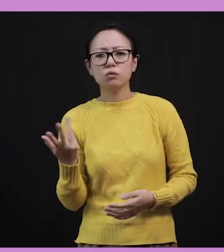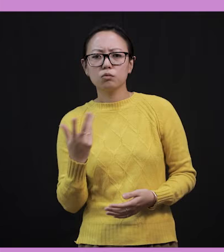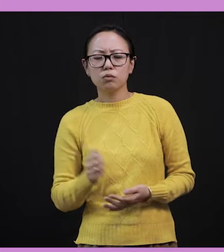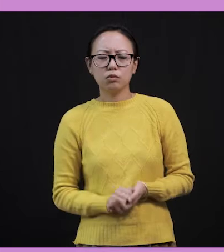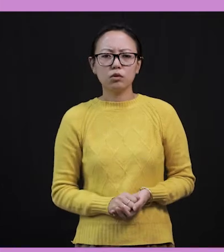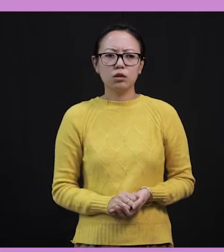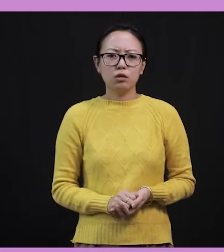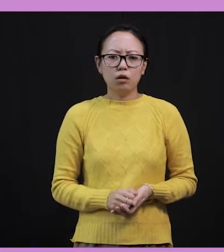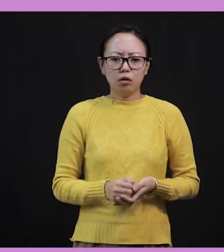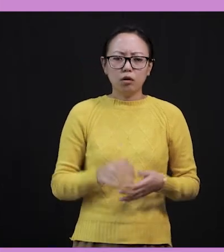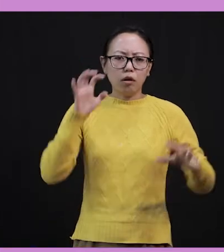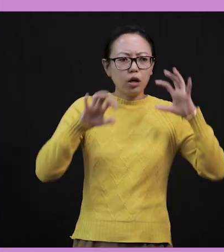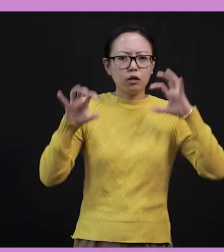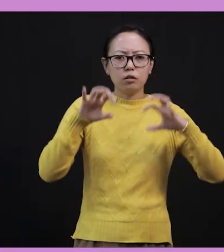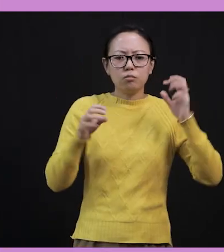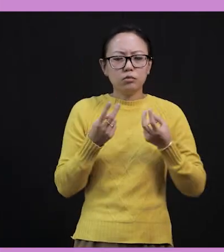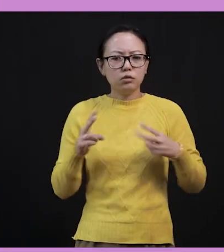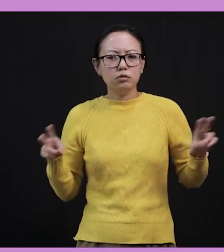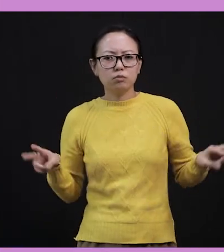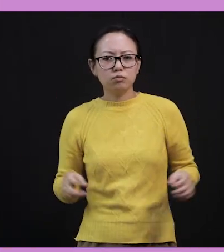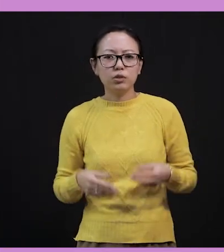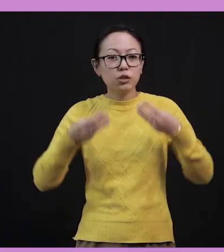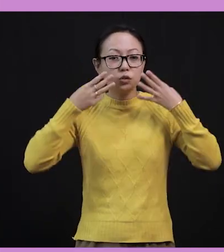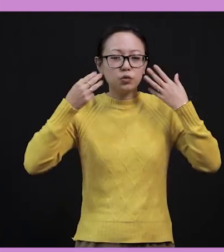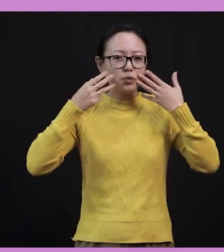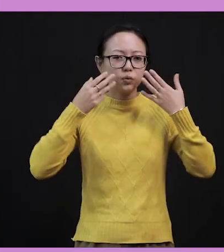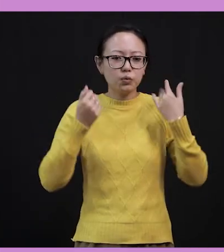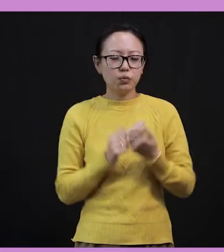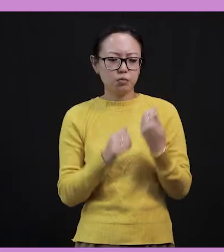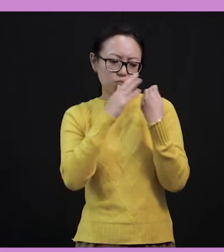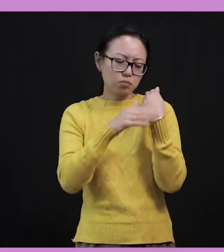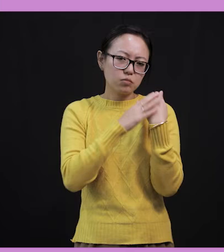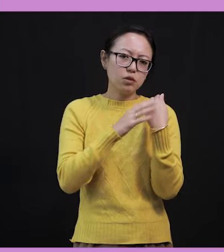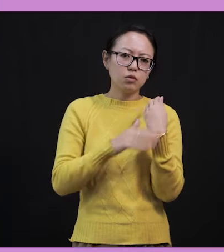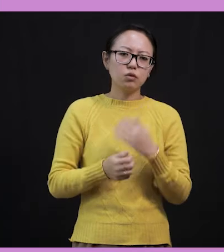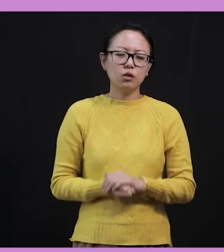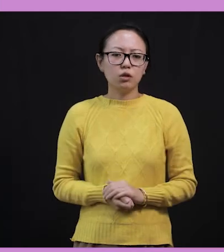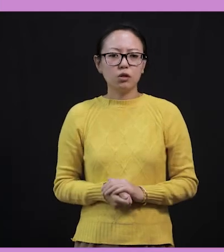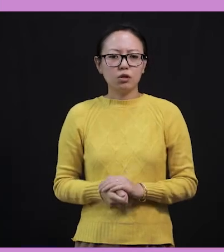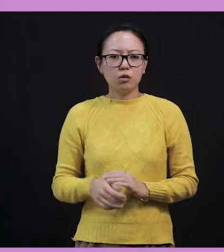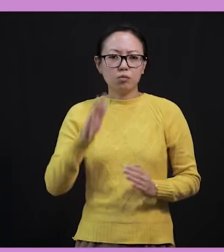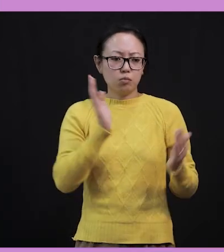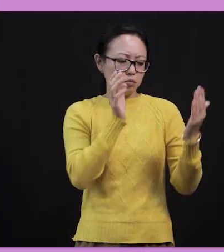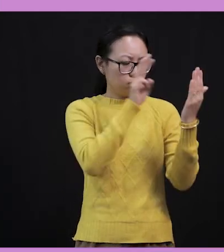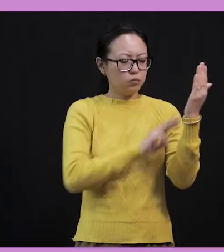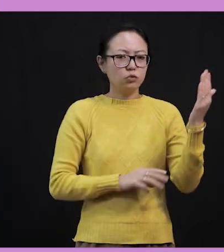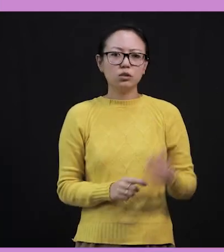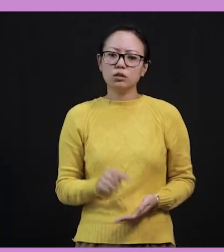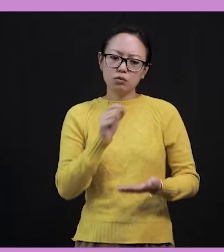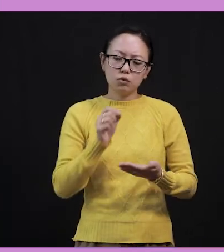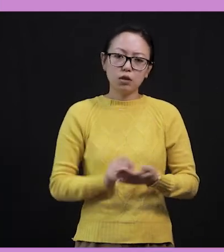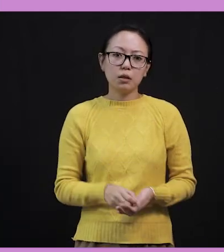but mostly if they are really cute, they are sweet, they are domesticated, then you write about them.